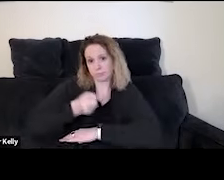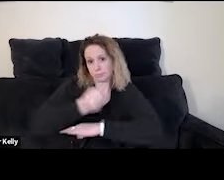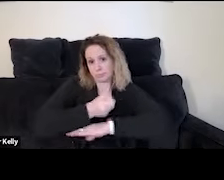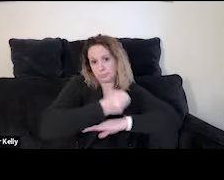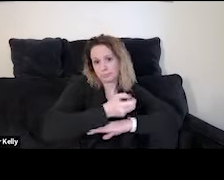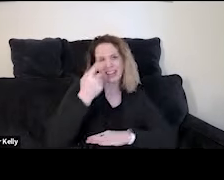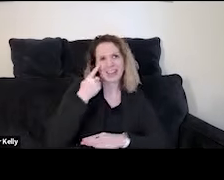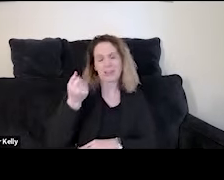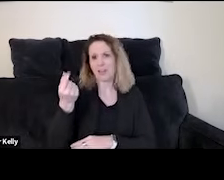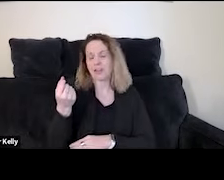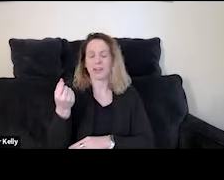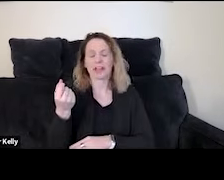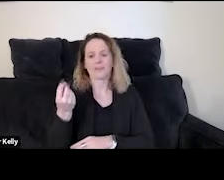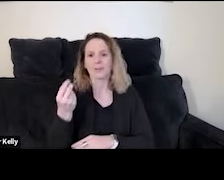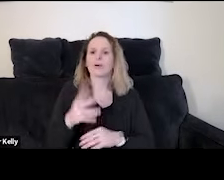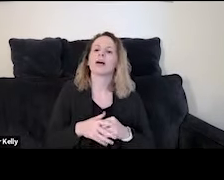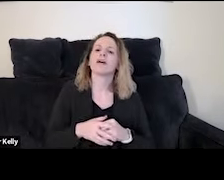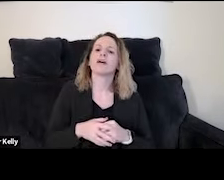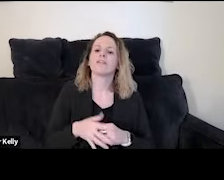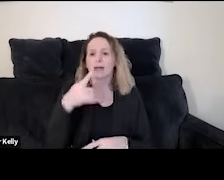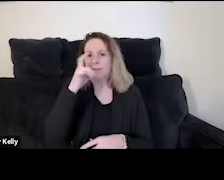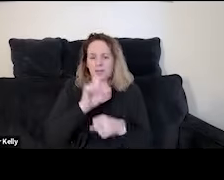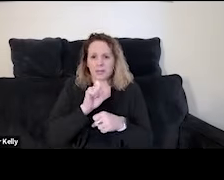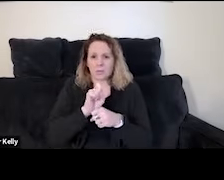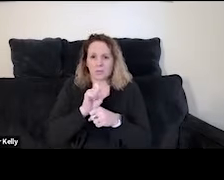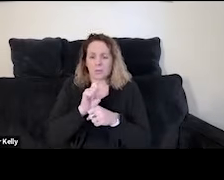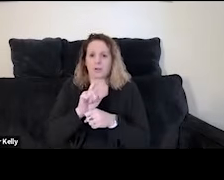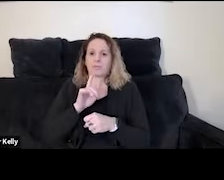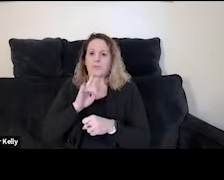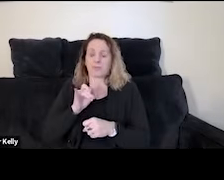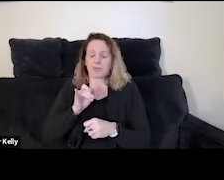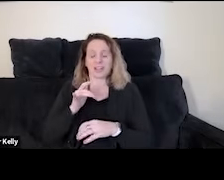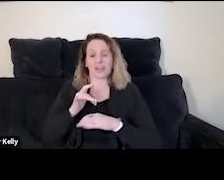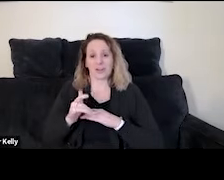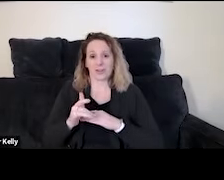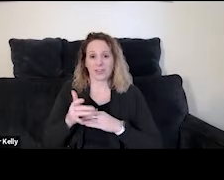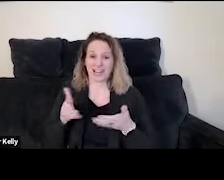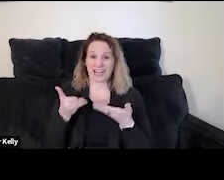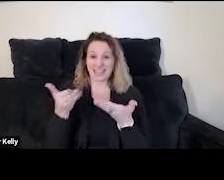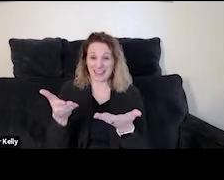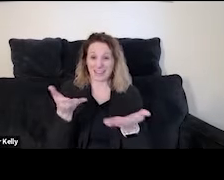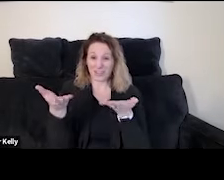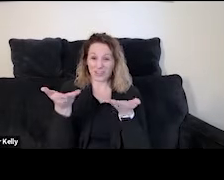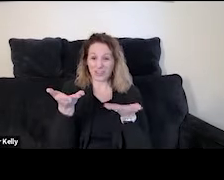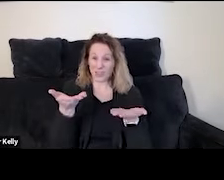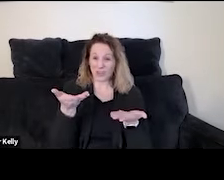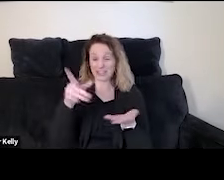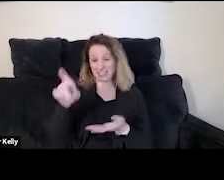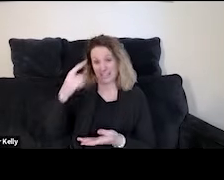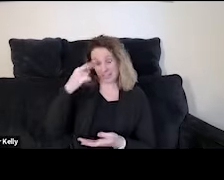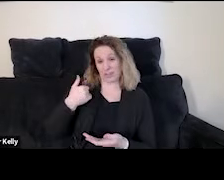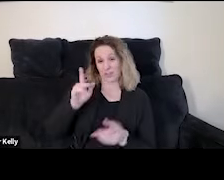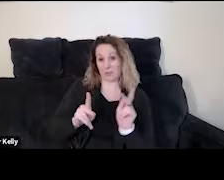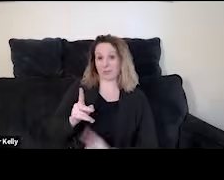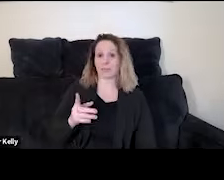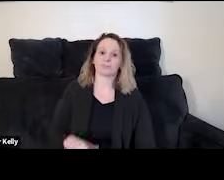one adult prison because of the work of really intervening early and helping to deliver the services that are necessary for young people at the time they need